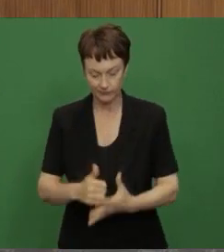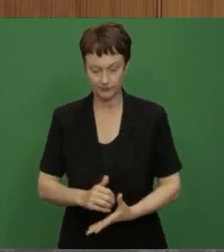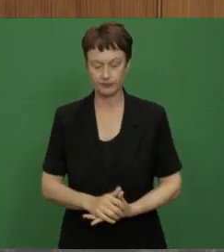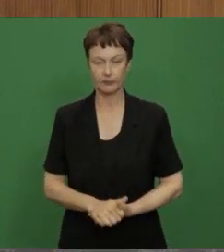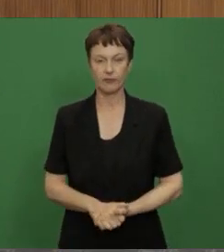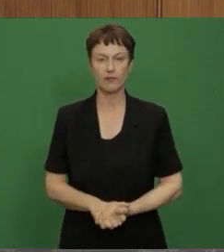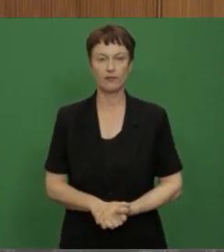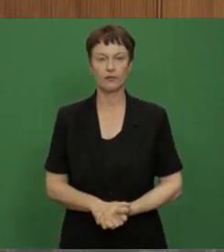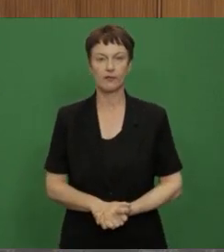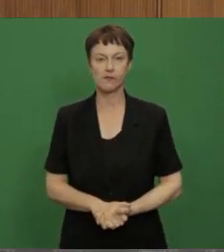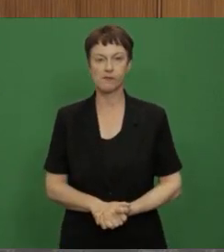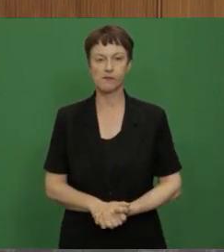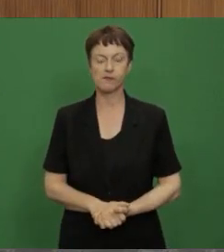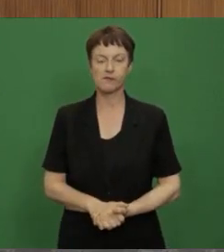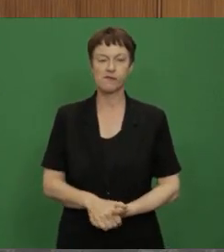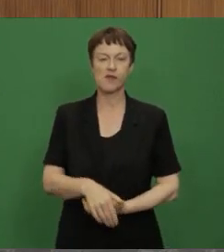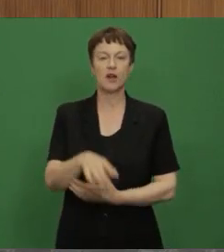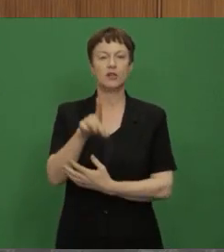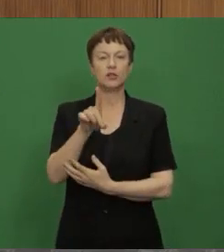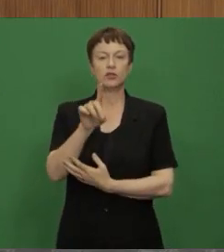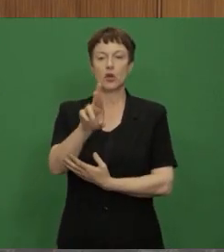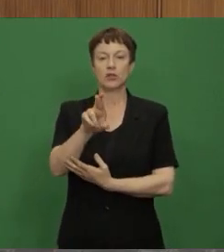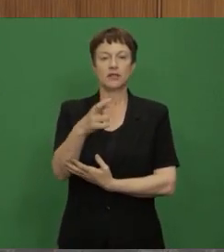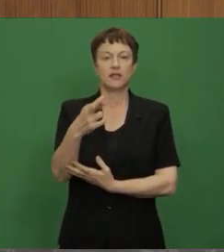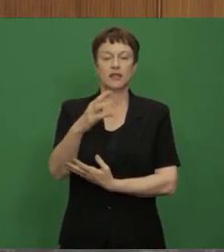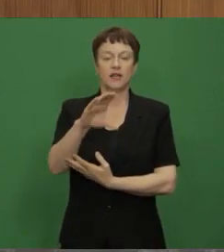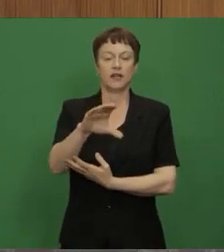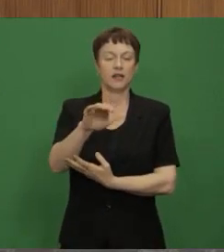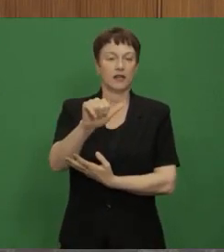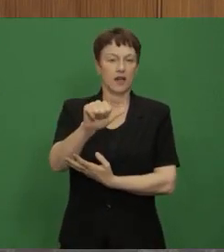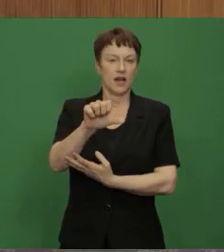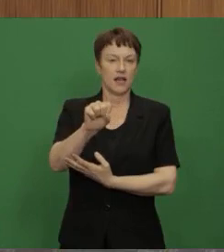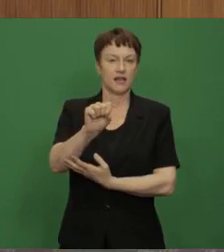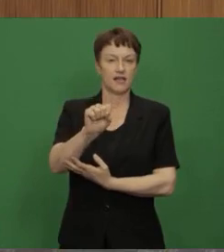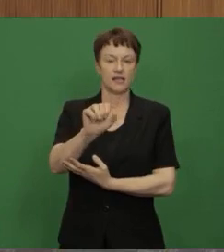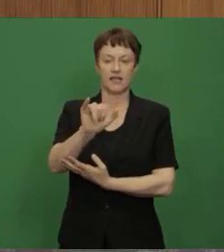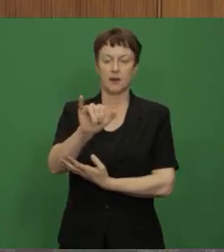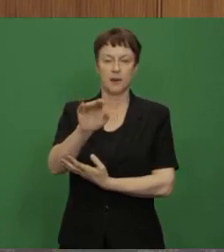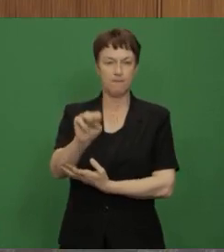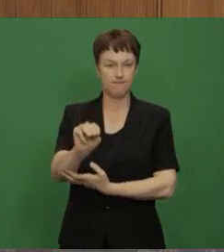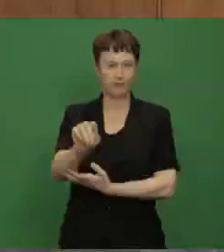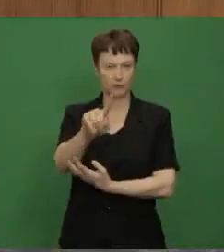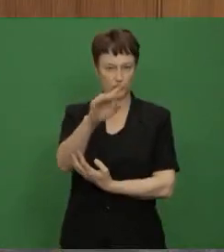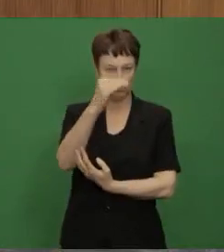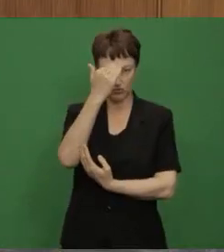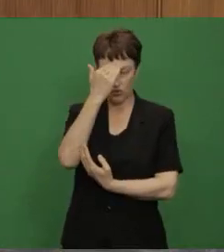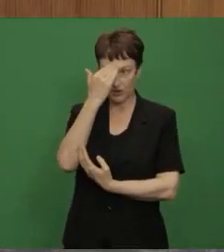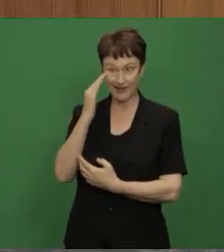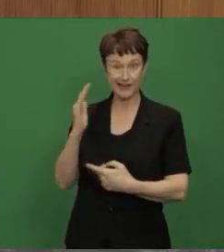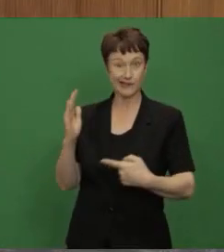Mr. Kasim, Dr. Kasim, this 7th member who can't talk,